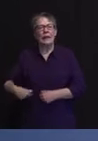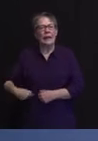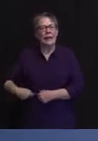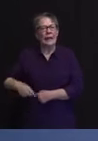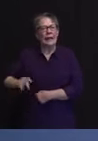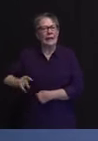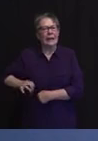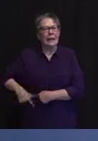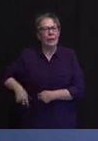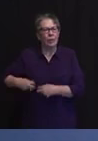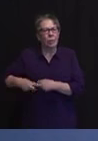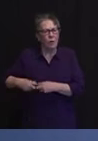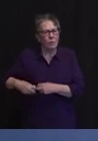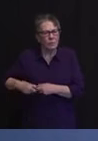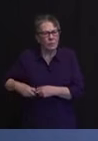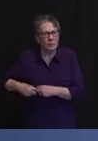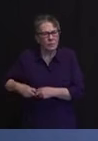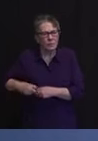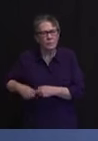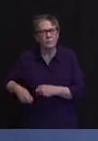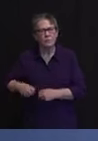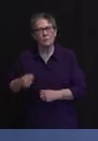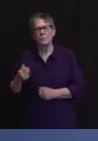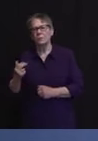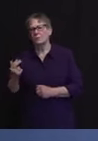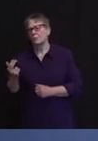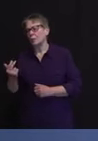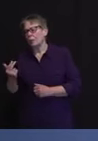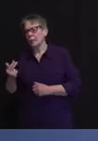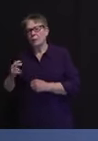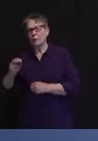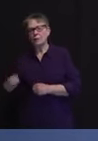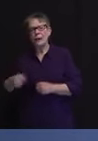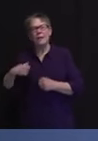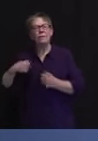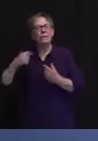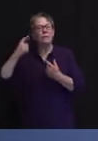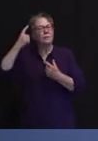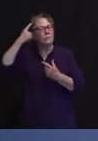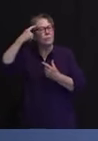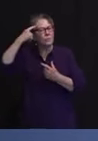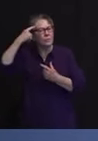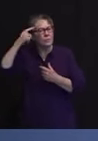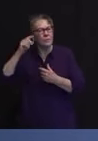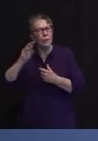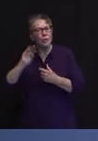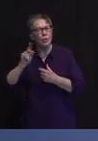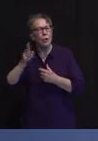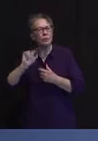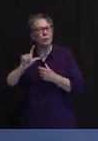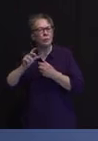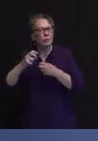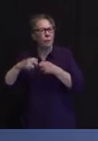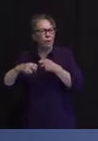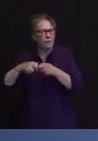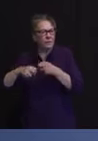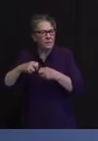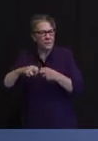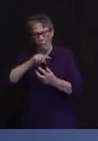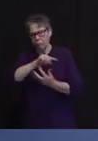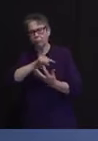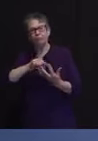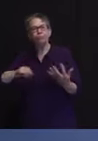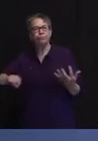11.5% cancer, and other, or 11.8%, and 6% have no